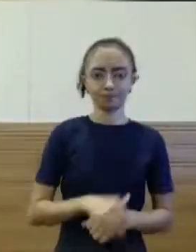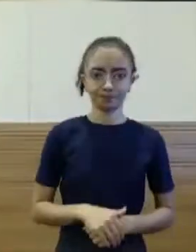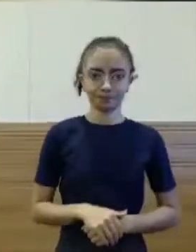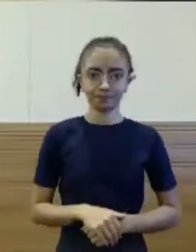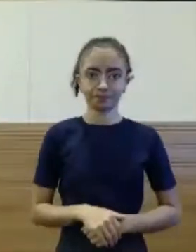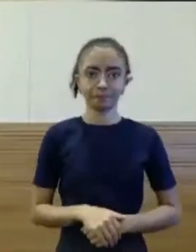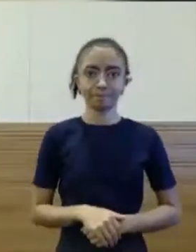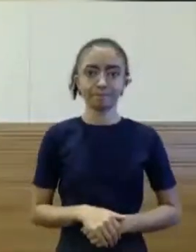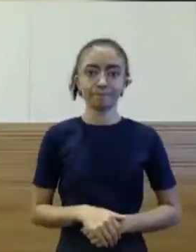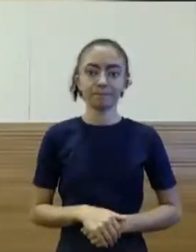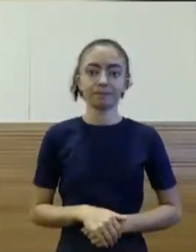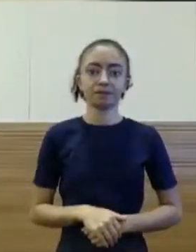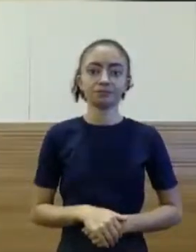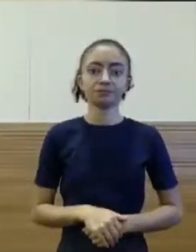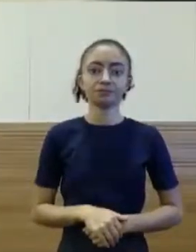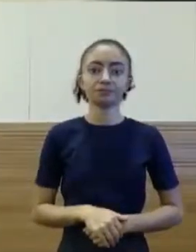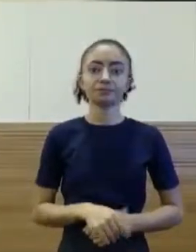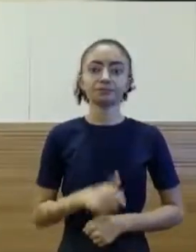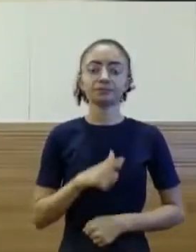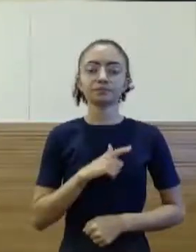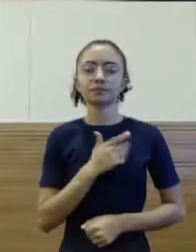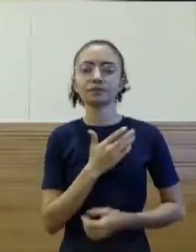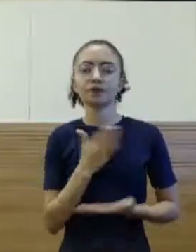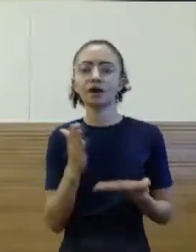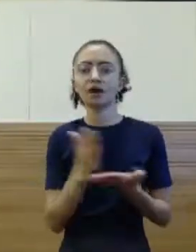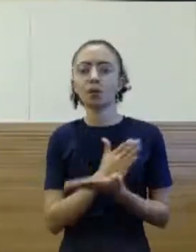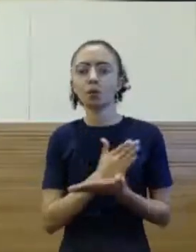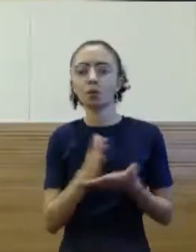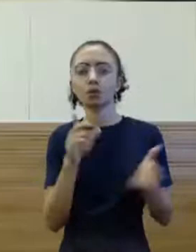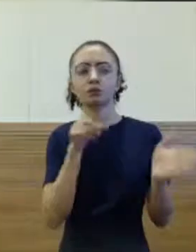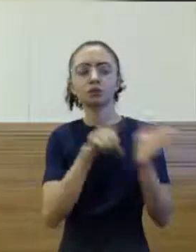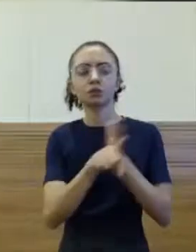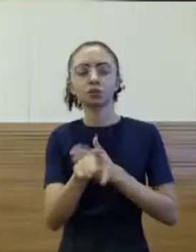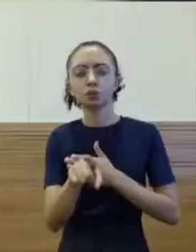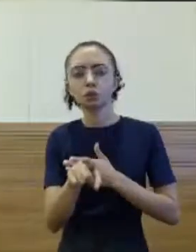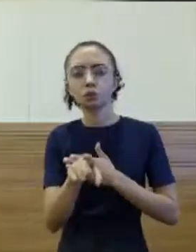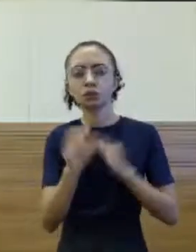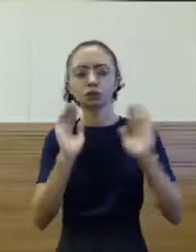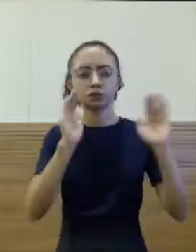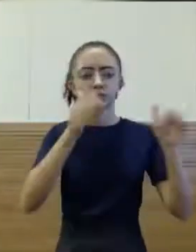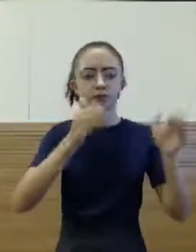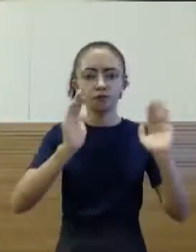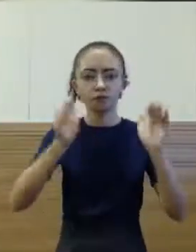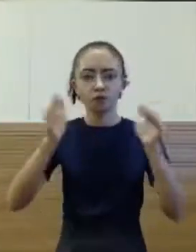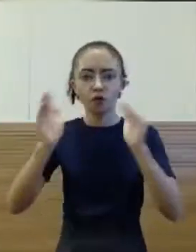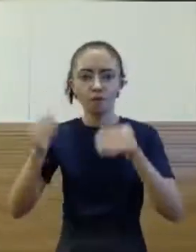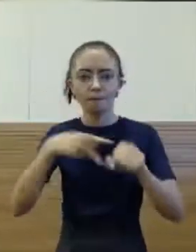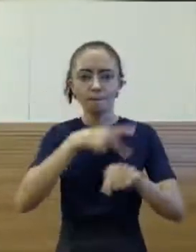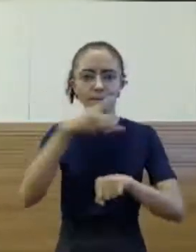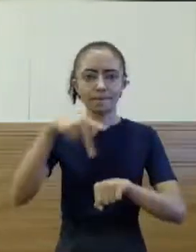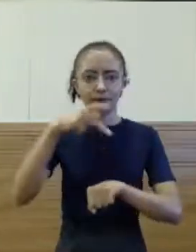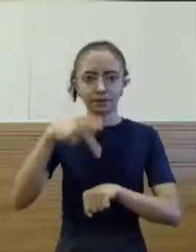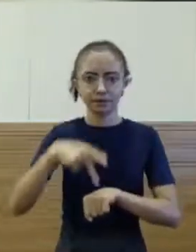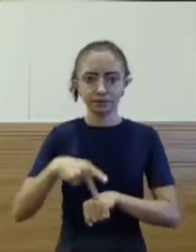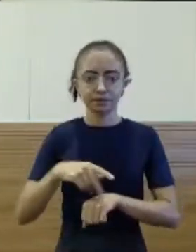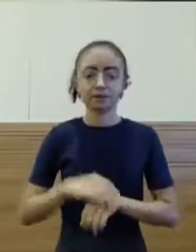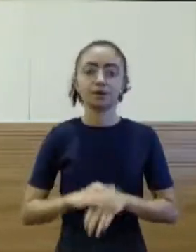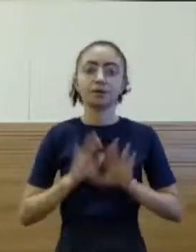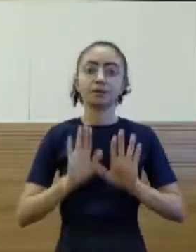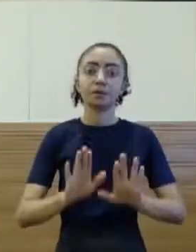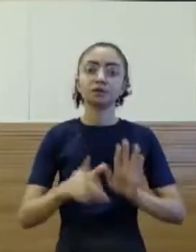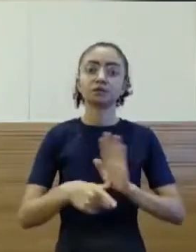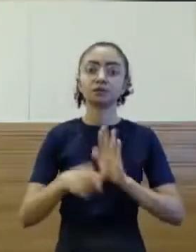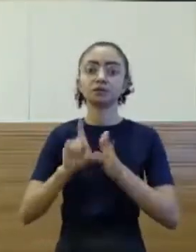meetings. Well, we have a couple of specific questions to each of the countries,